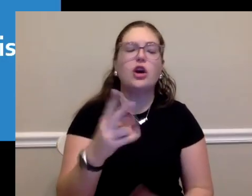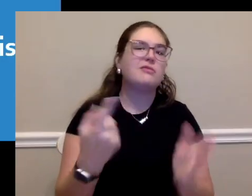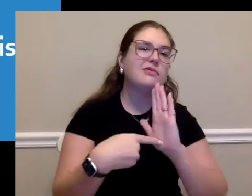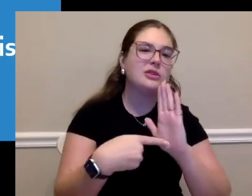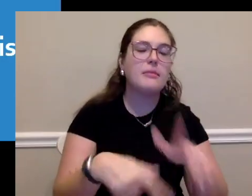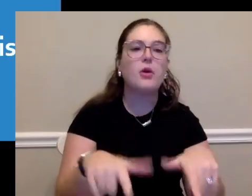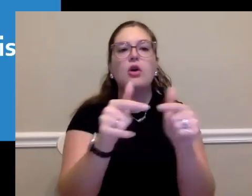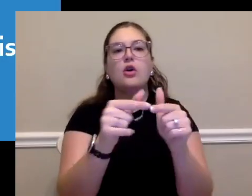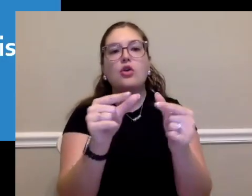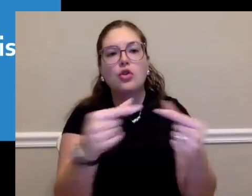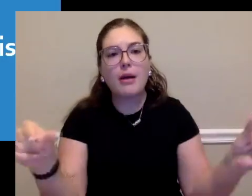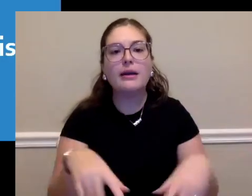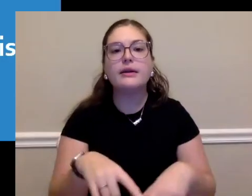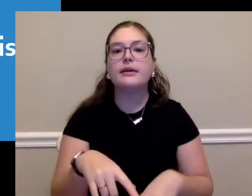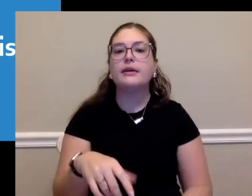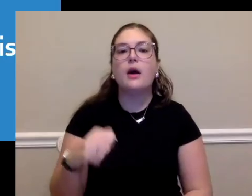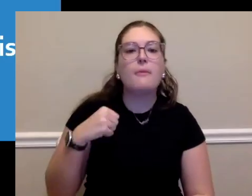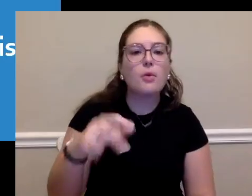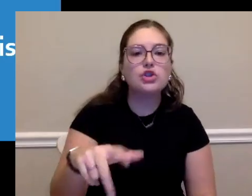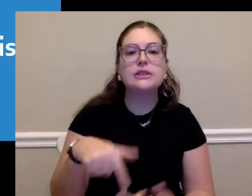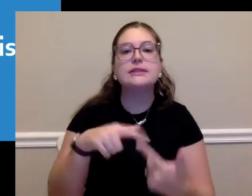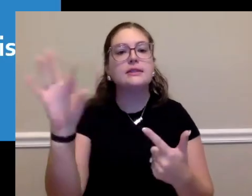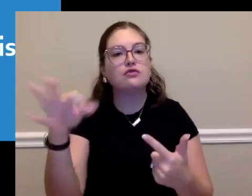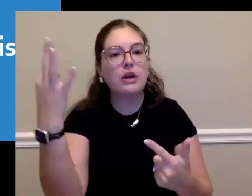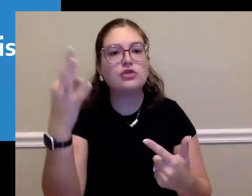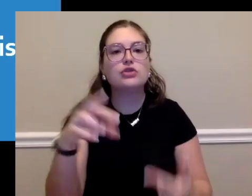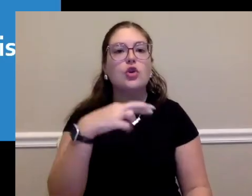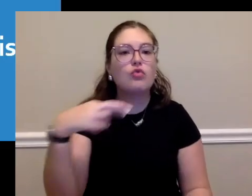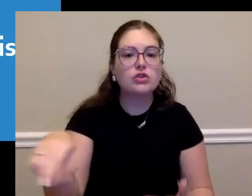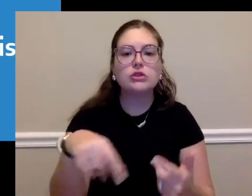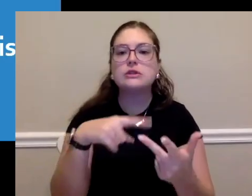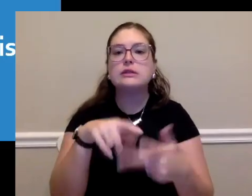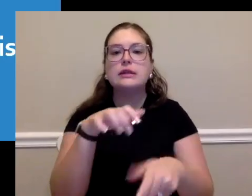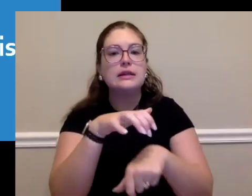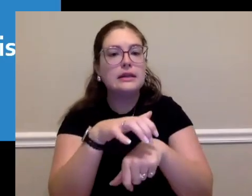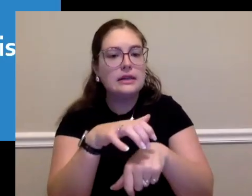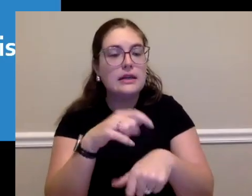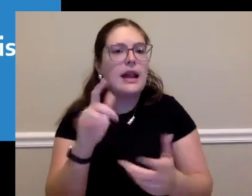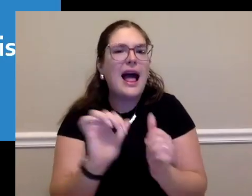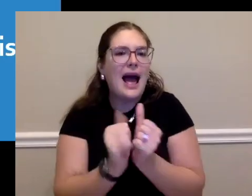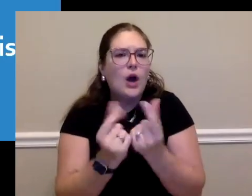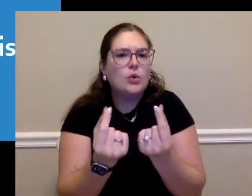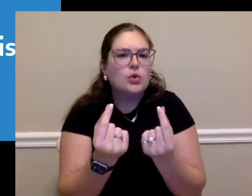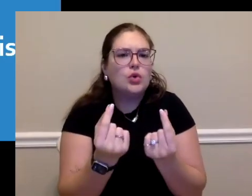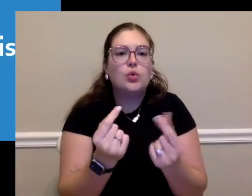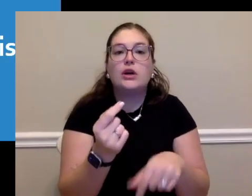Spanish, Portuguese, French, Russian, and how they deal with the English gender neutral